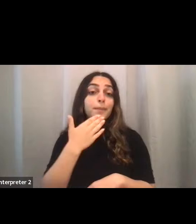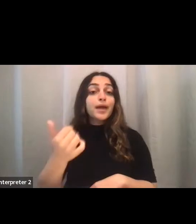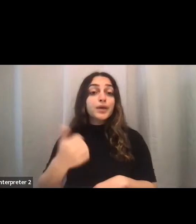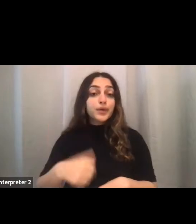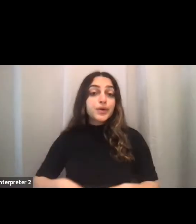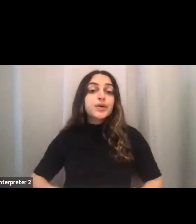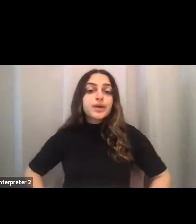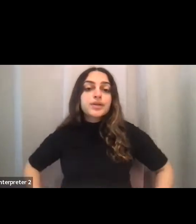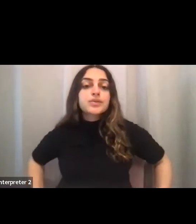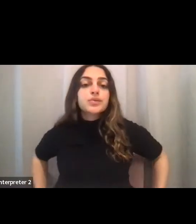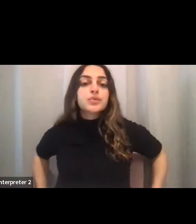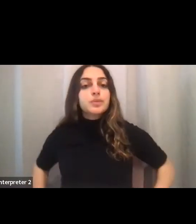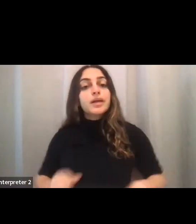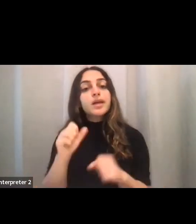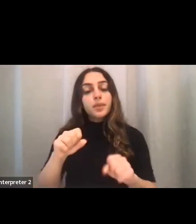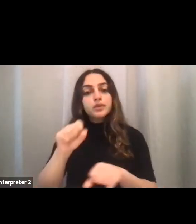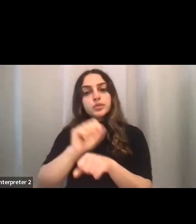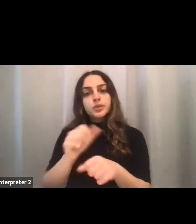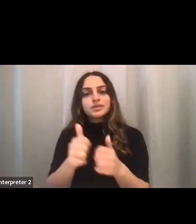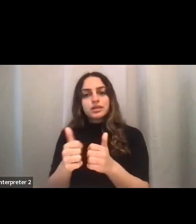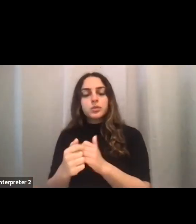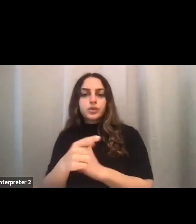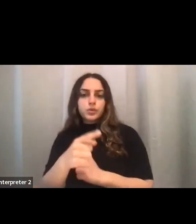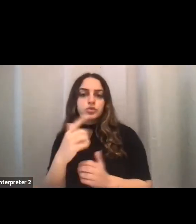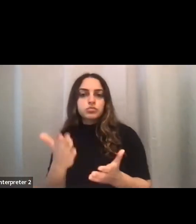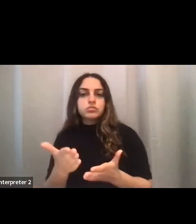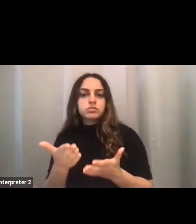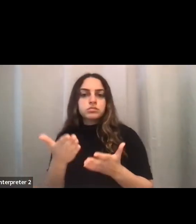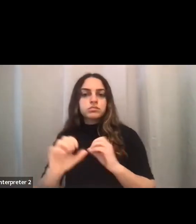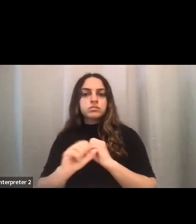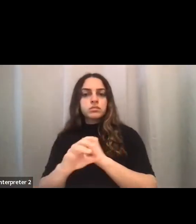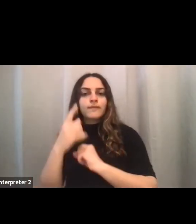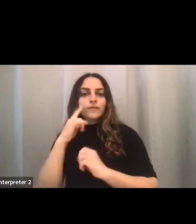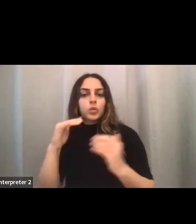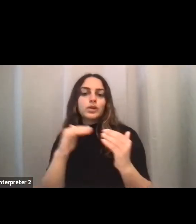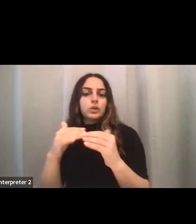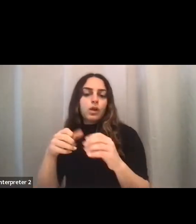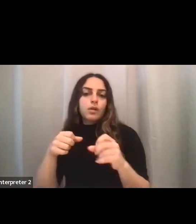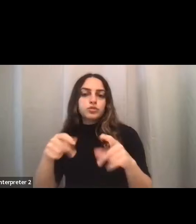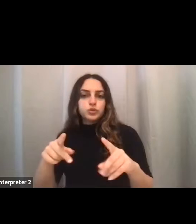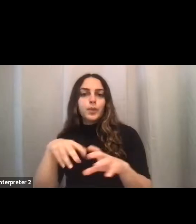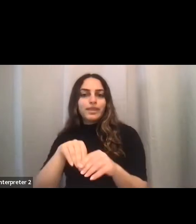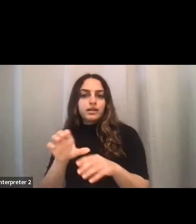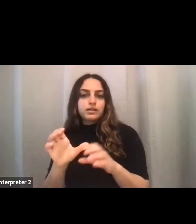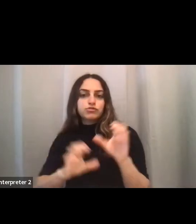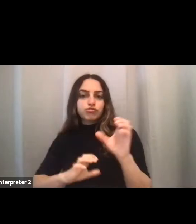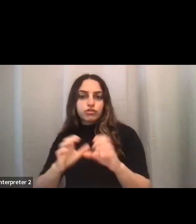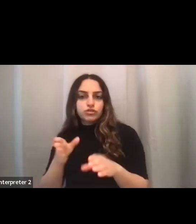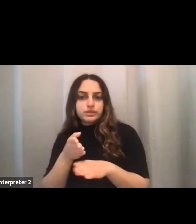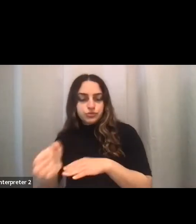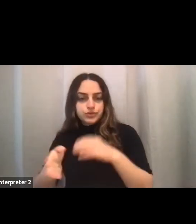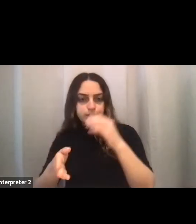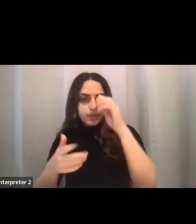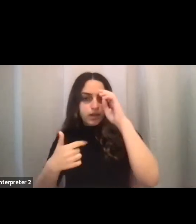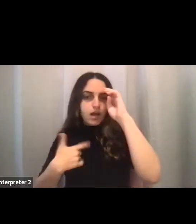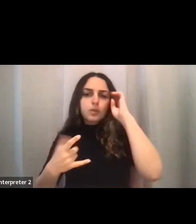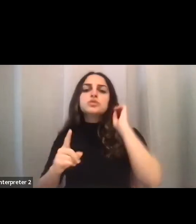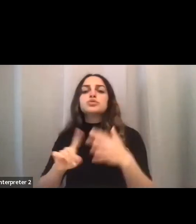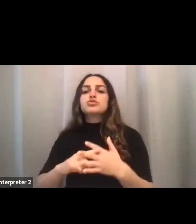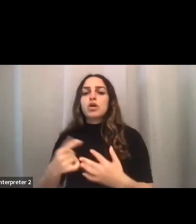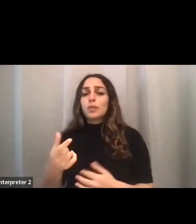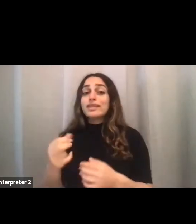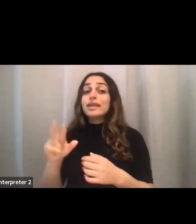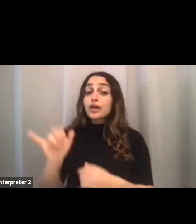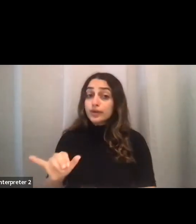together with you to promote equal opportunity in the construction industry i'd like to start with gary